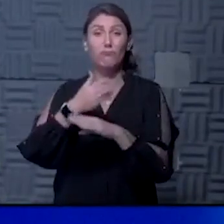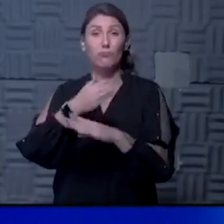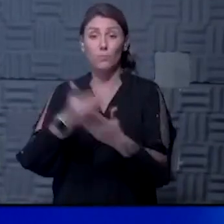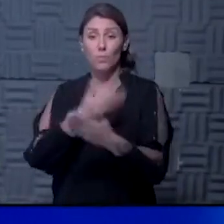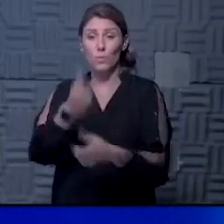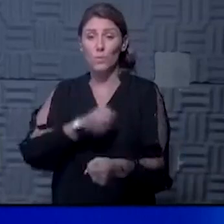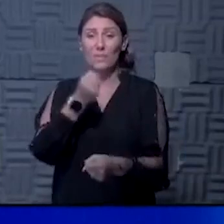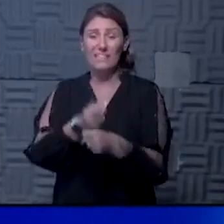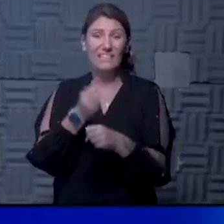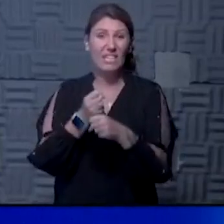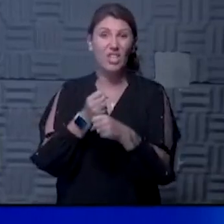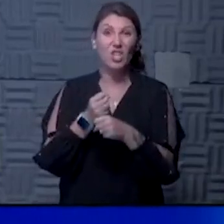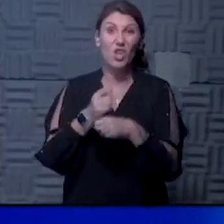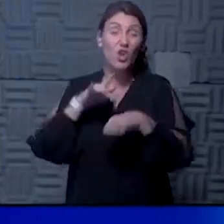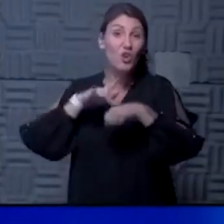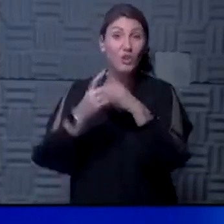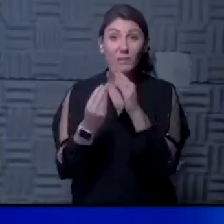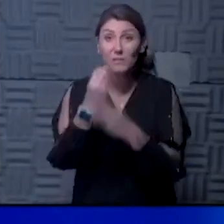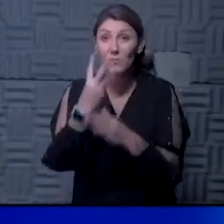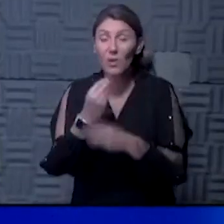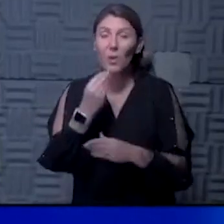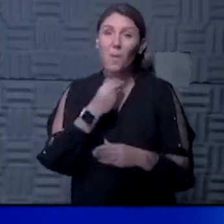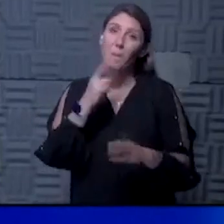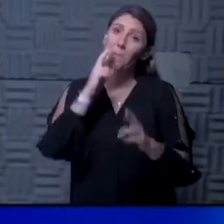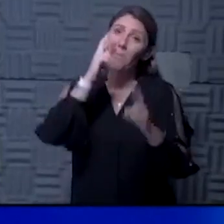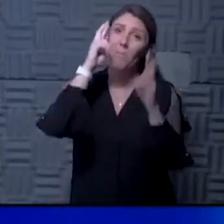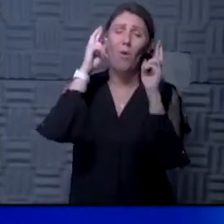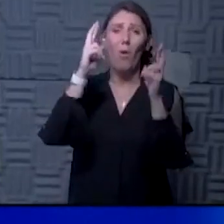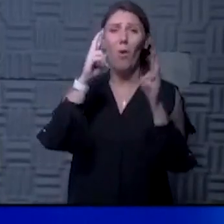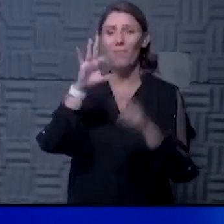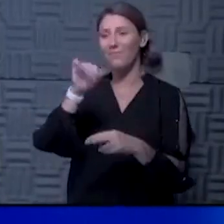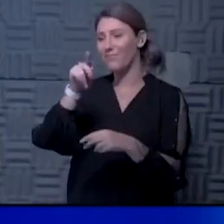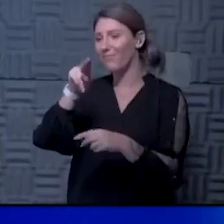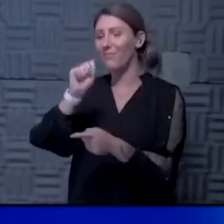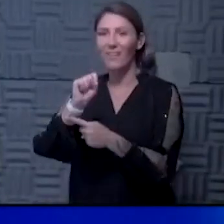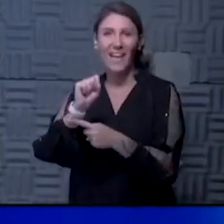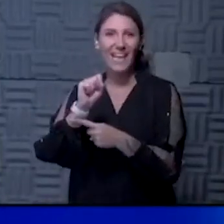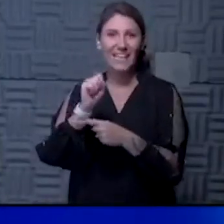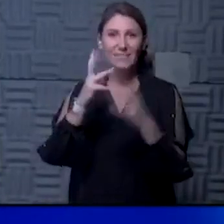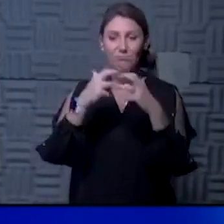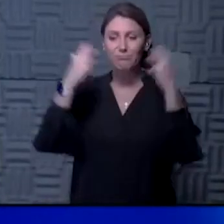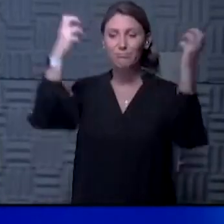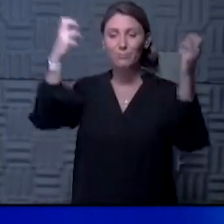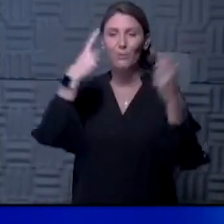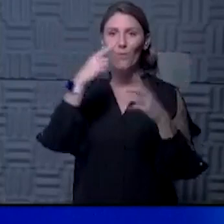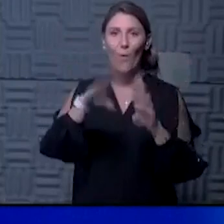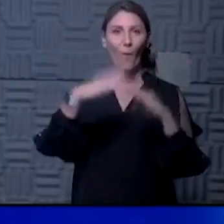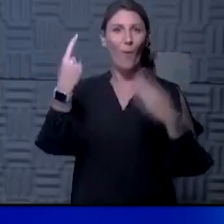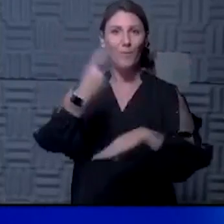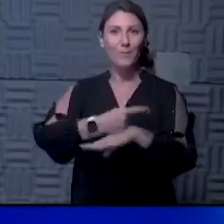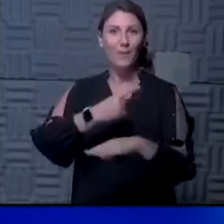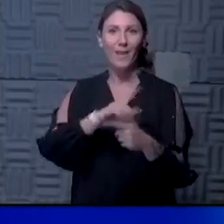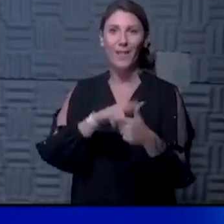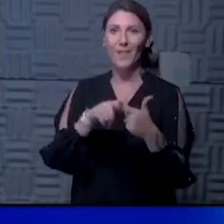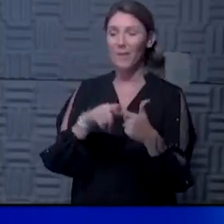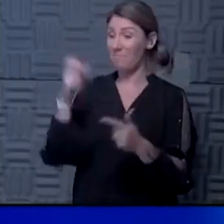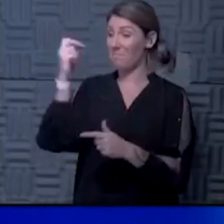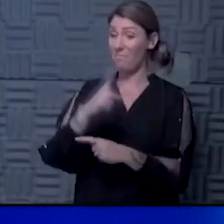spring, I'm hoping there will be some fans in the stands at Royal Stadium for opening day. And I think by the time that we get back